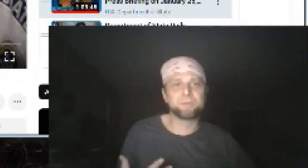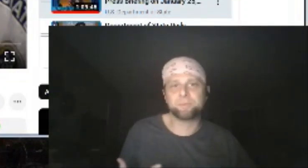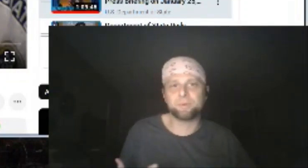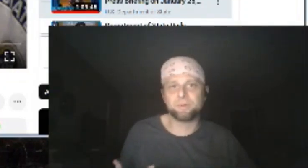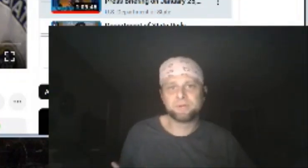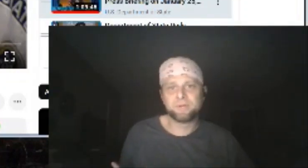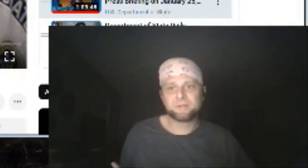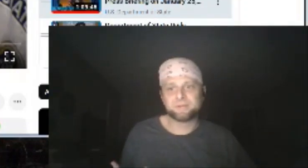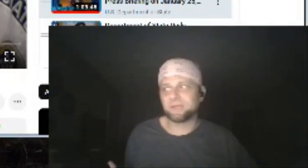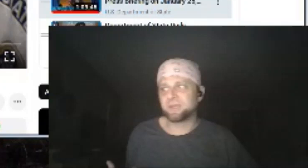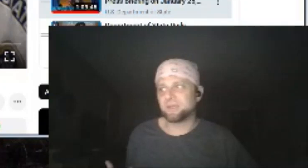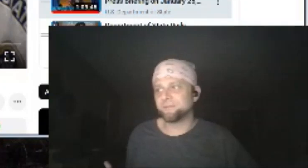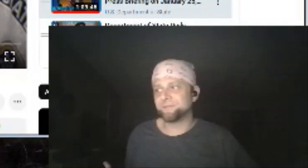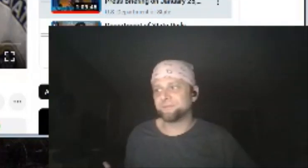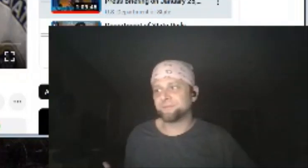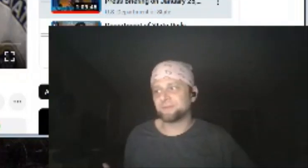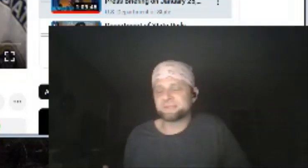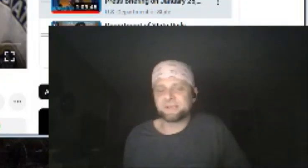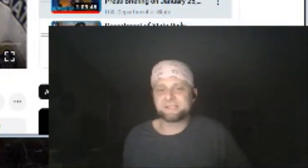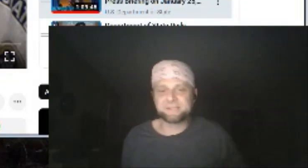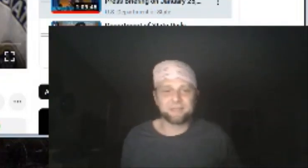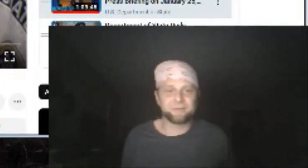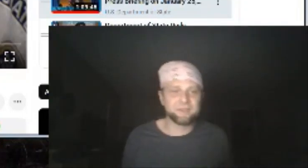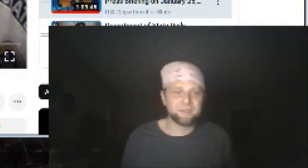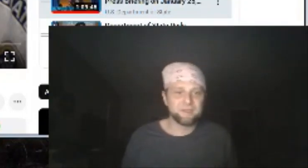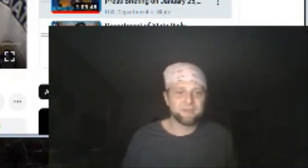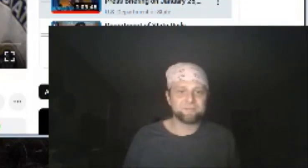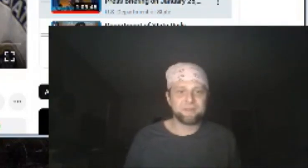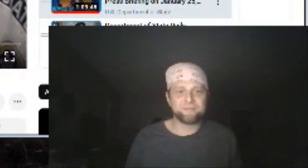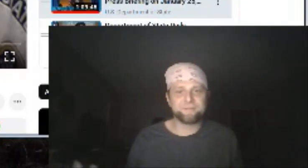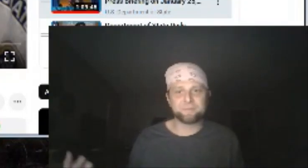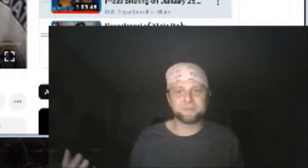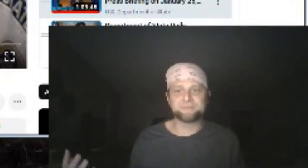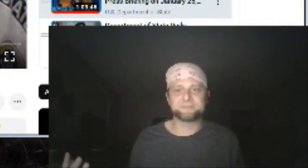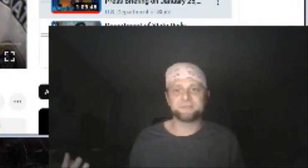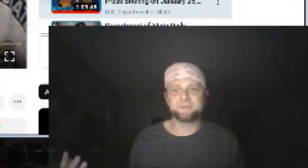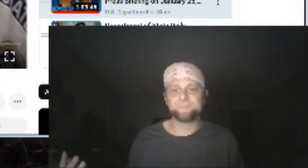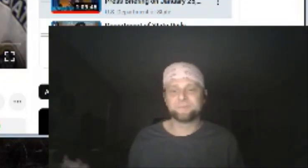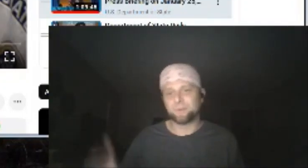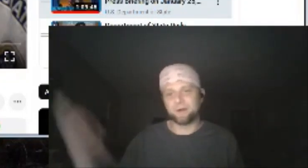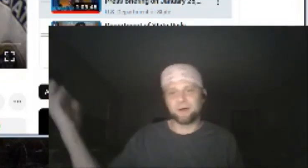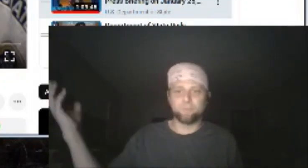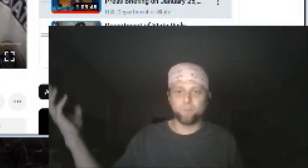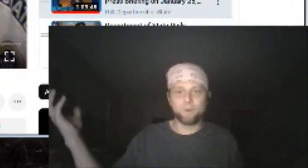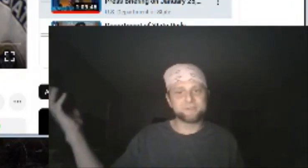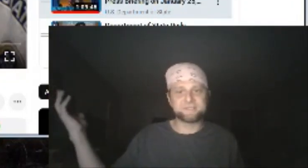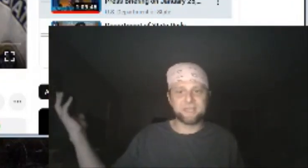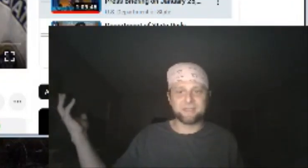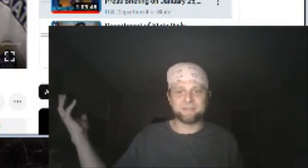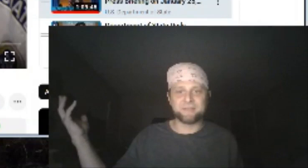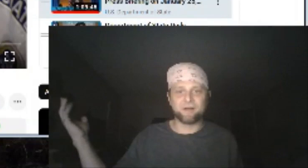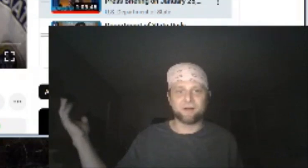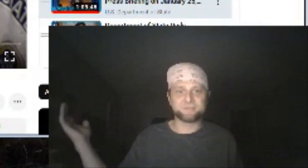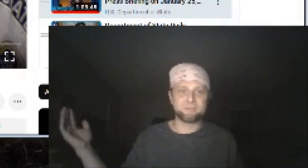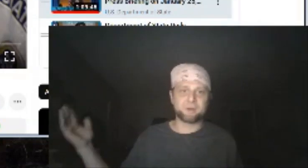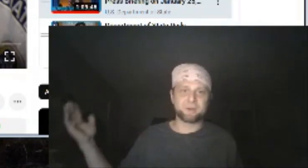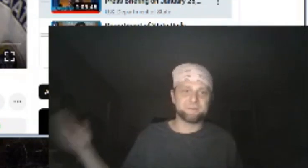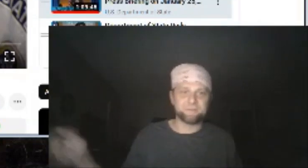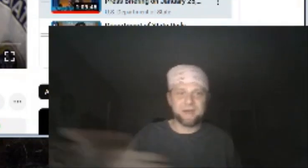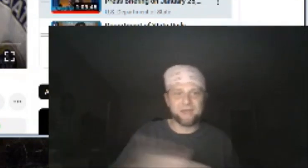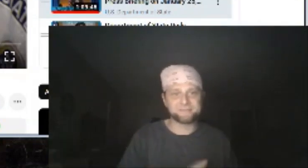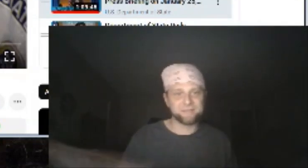aren't people. Like, if that's like saying, like, if my family lives in one state and then all of a sudden